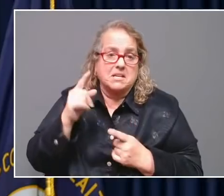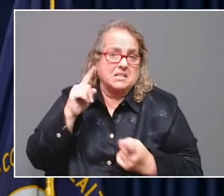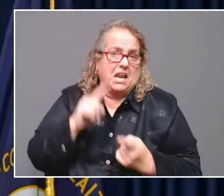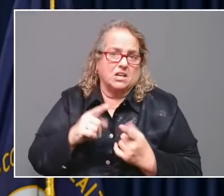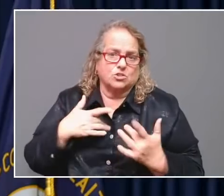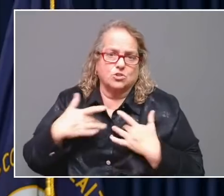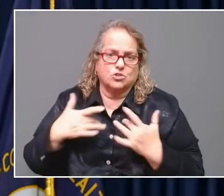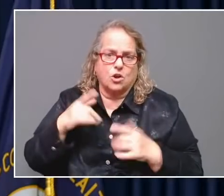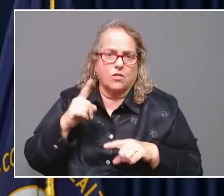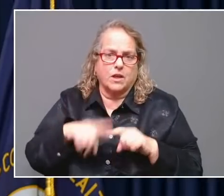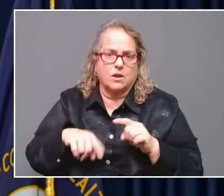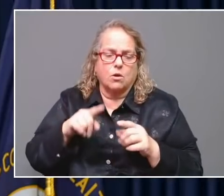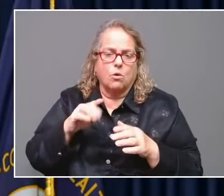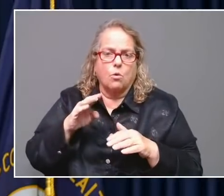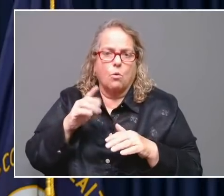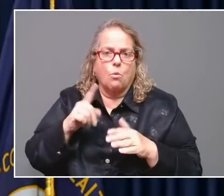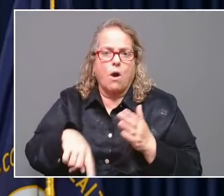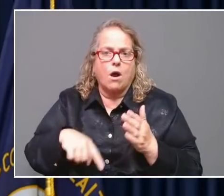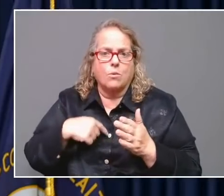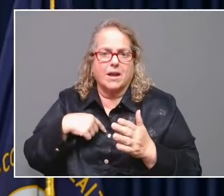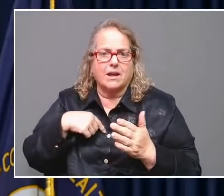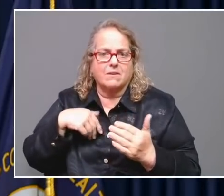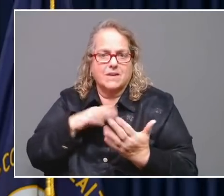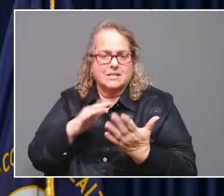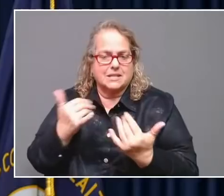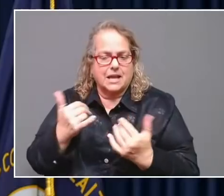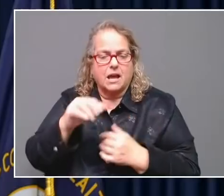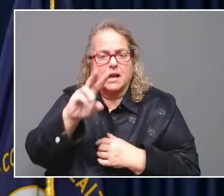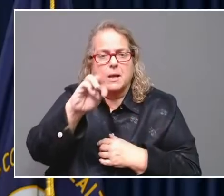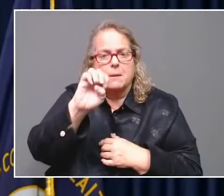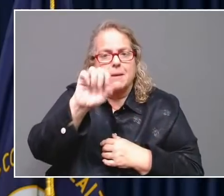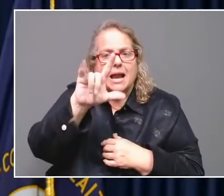facing right now. Melissa Patrick.